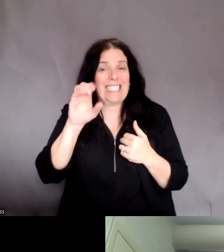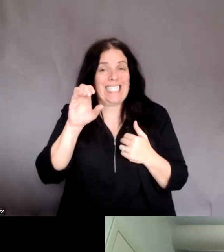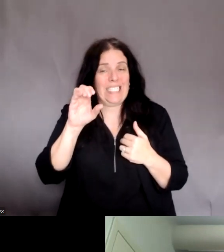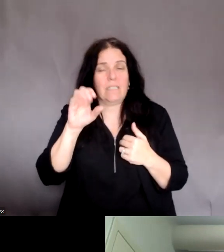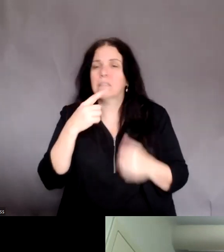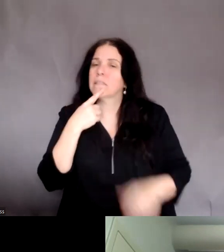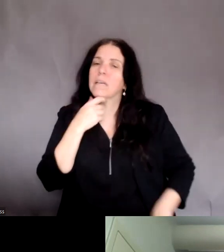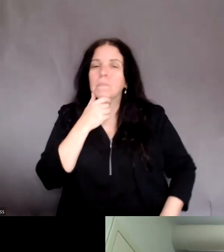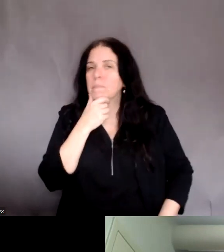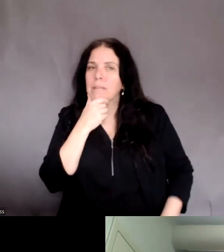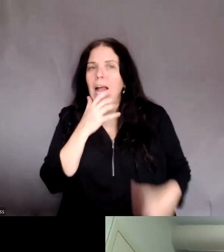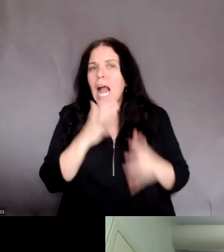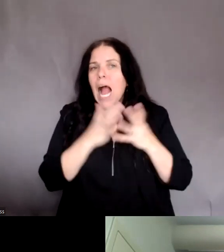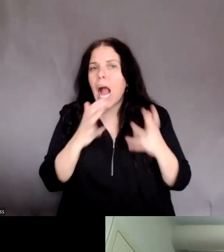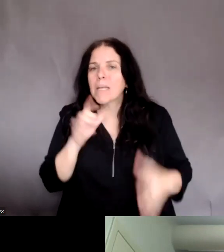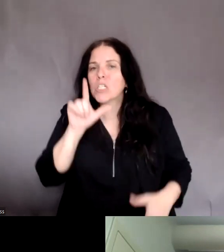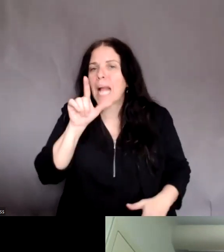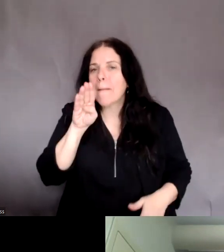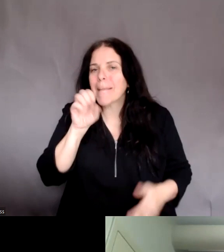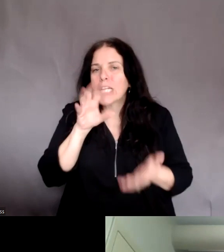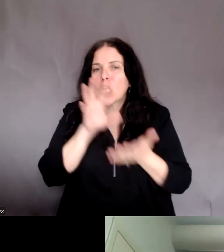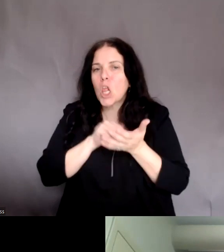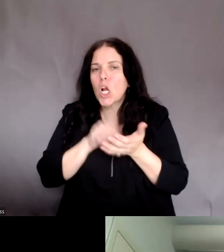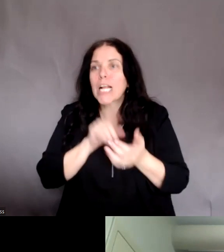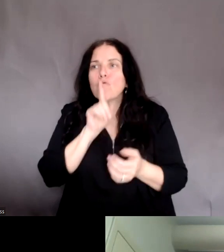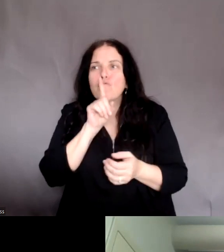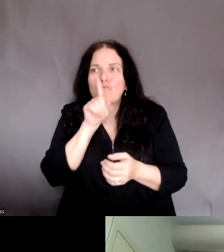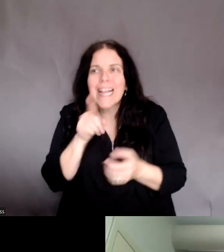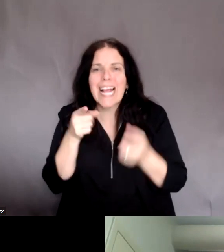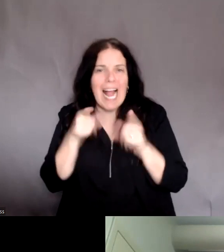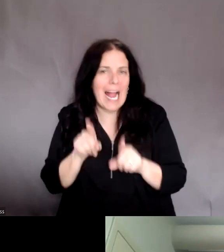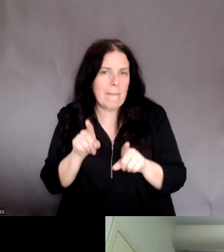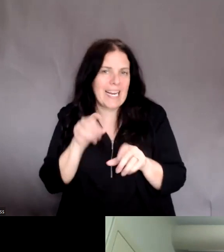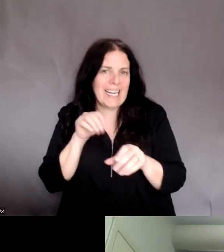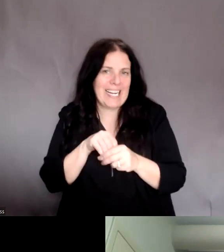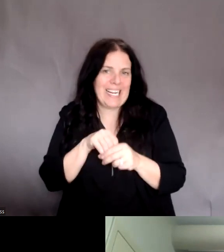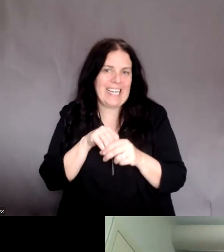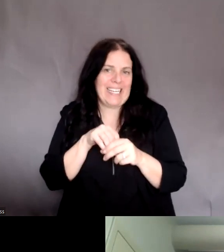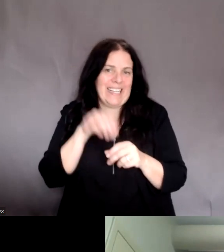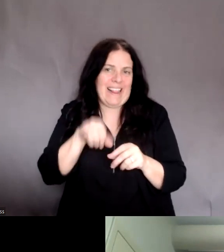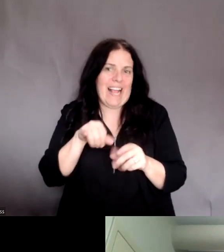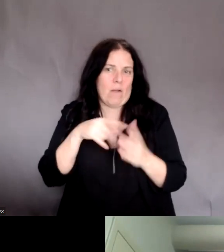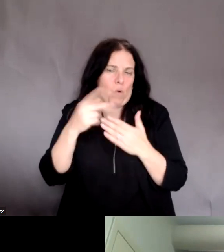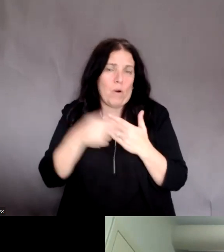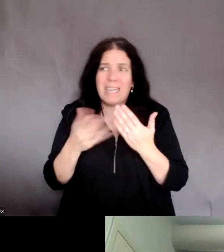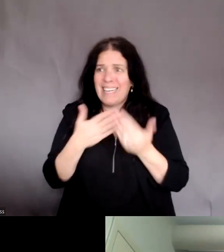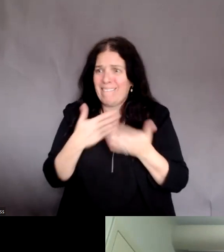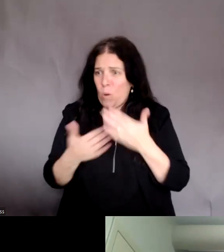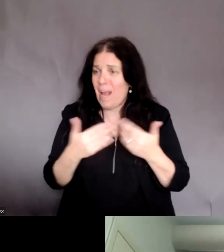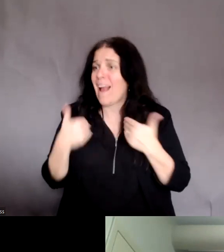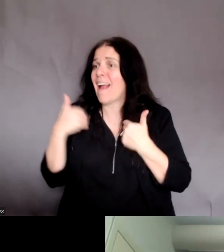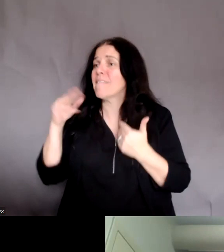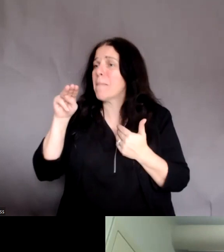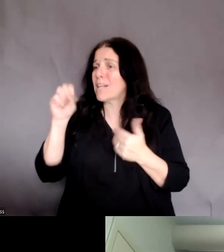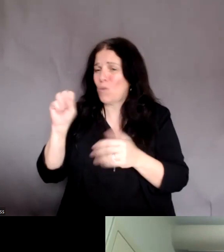much LBS learning is actually happening in this particular program, even though we had a milestone at the end